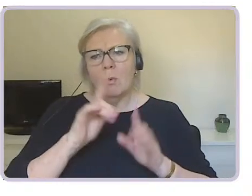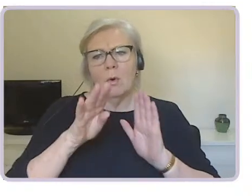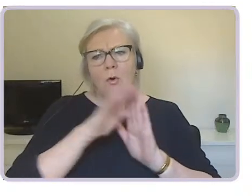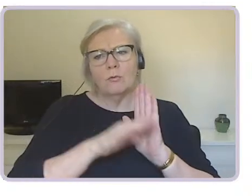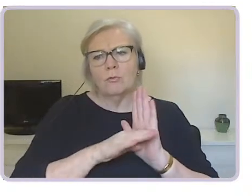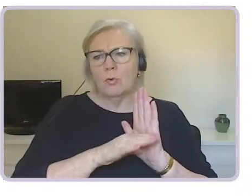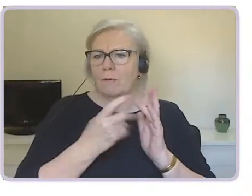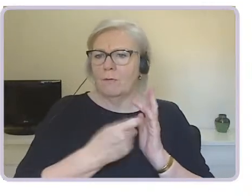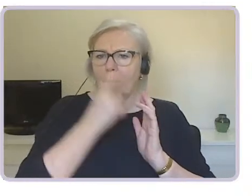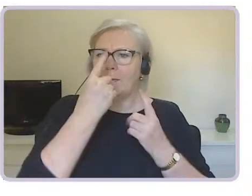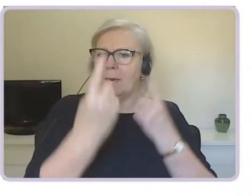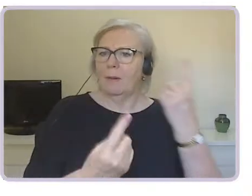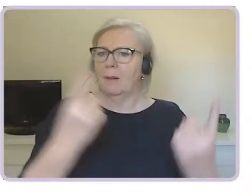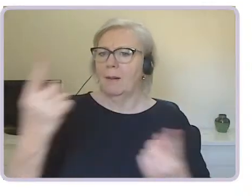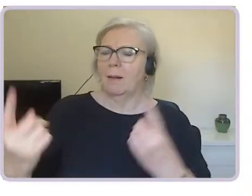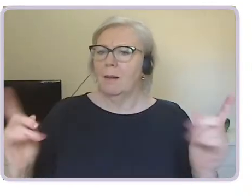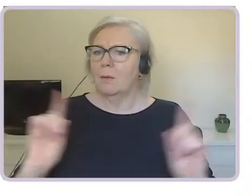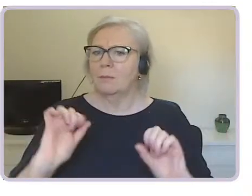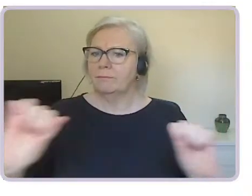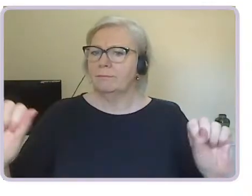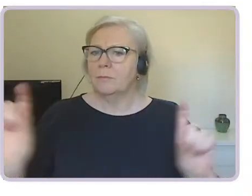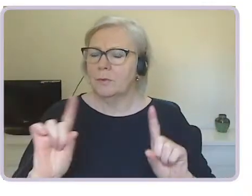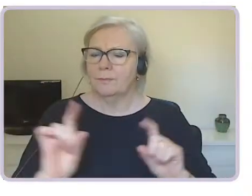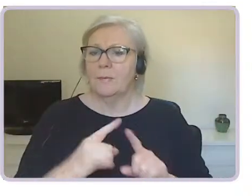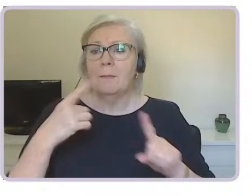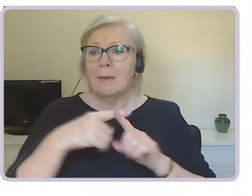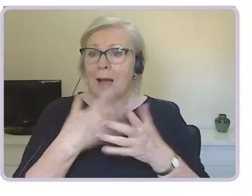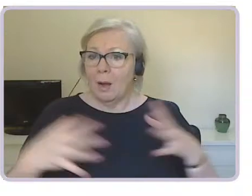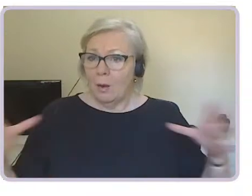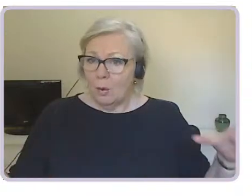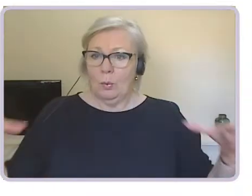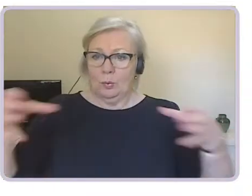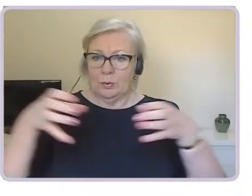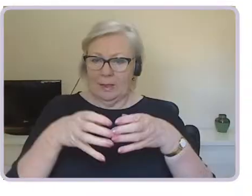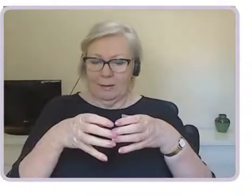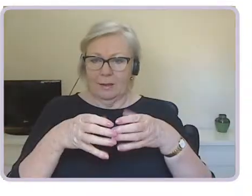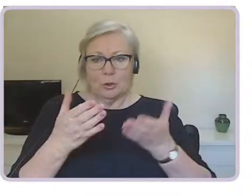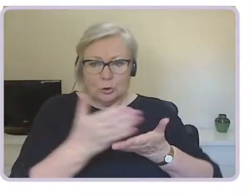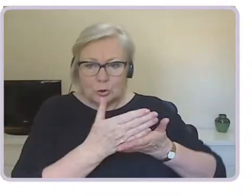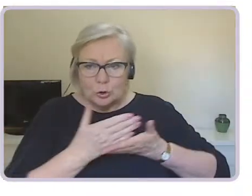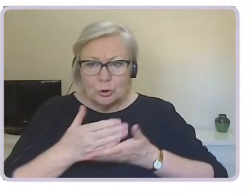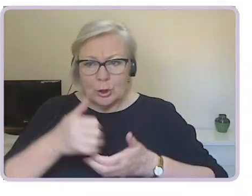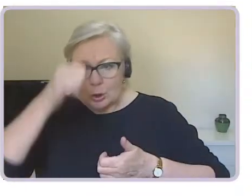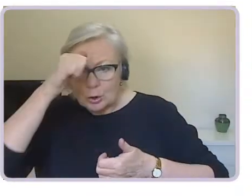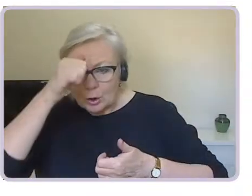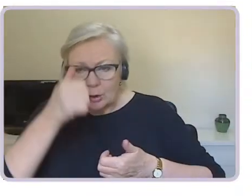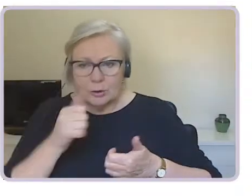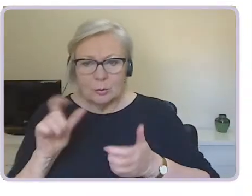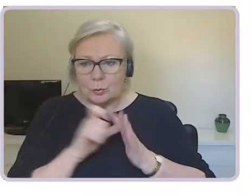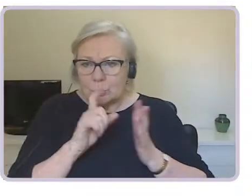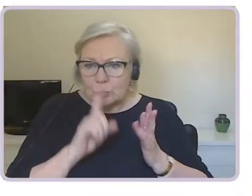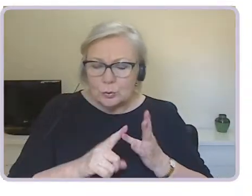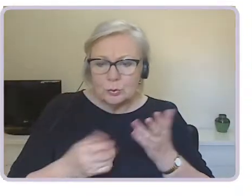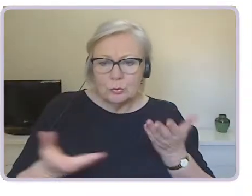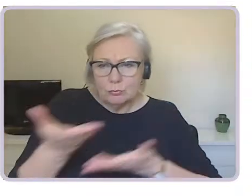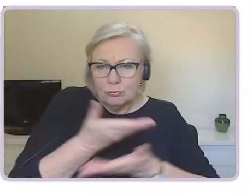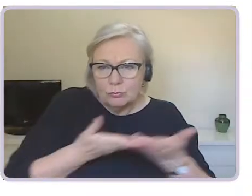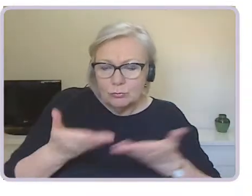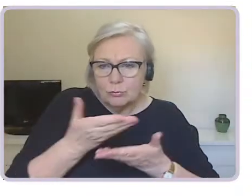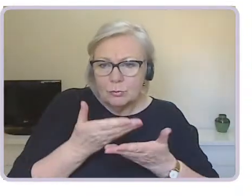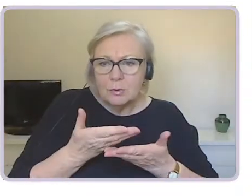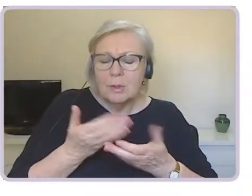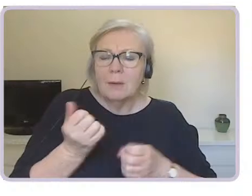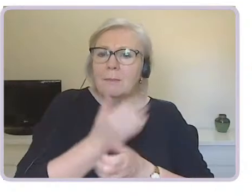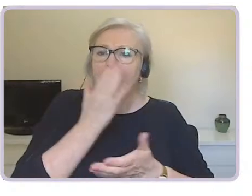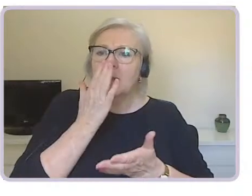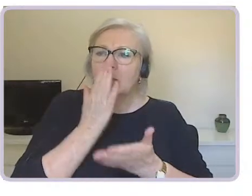process, and how do we come together to share what we each know and do and bring that together to more effective,